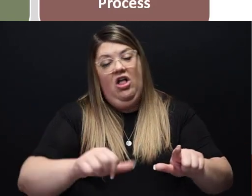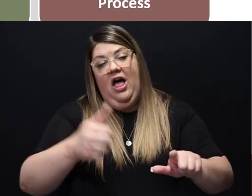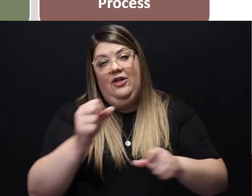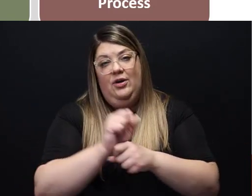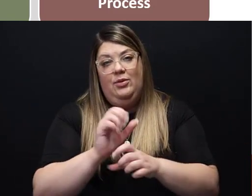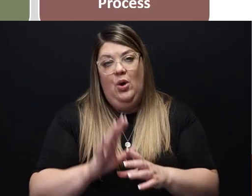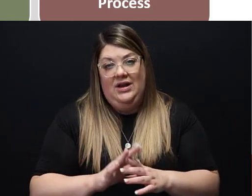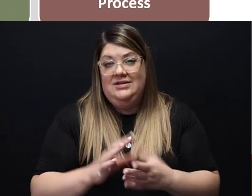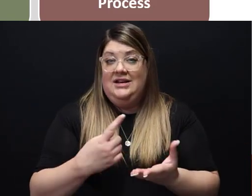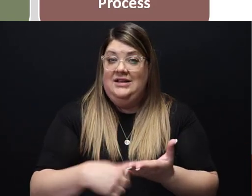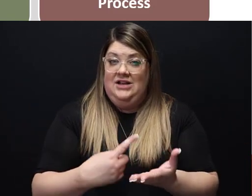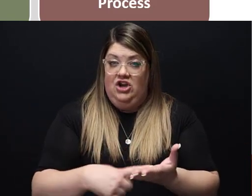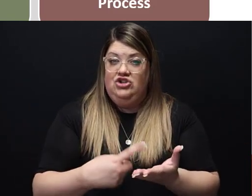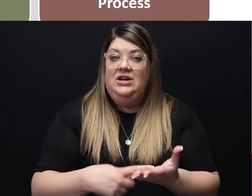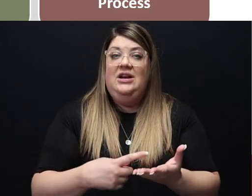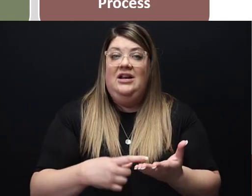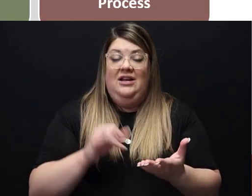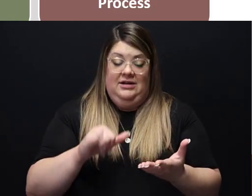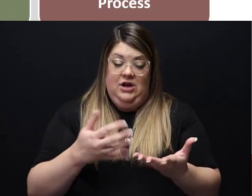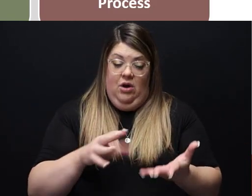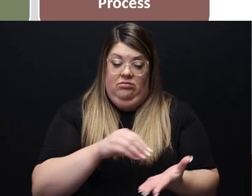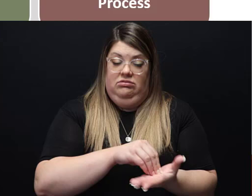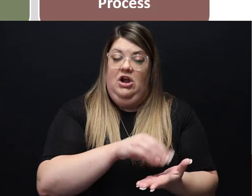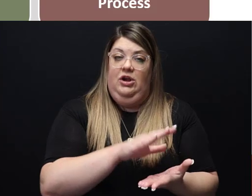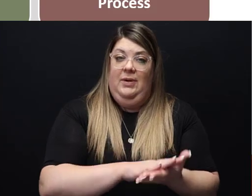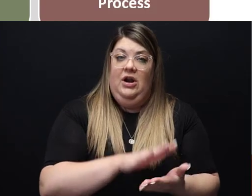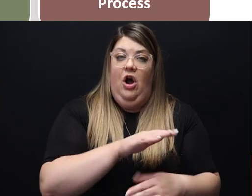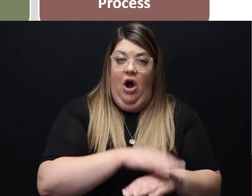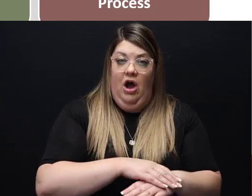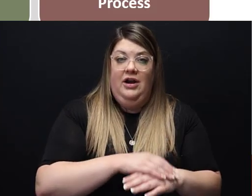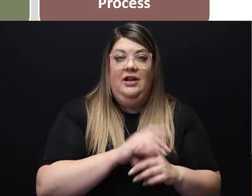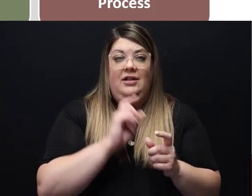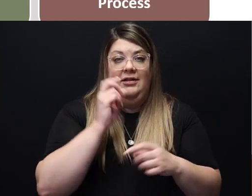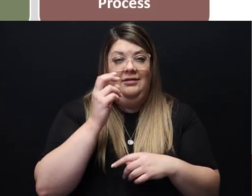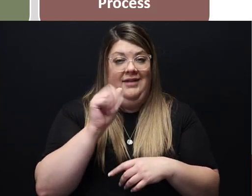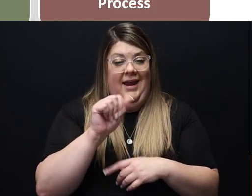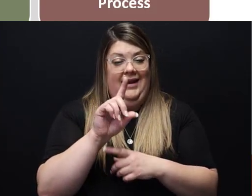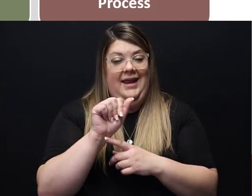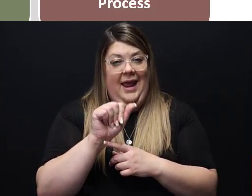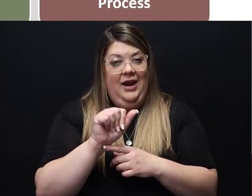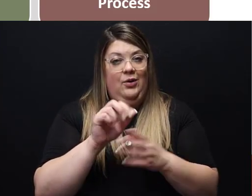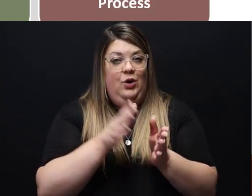The discussion is documented on the ADA Reasonable Accommodation Request Form.